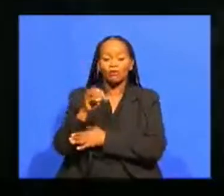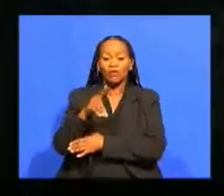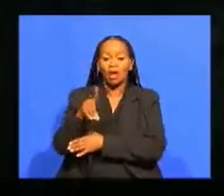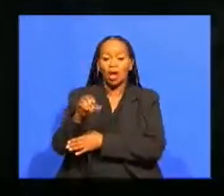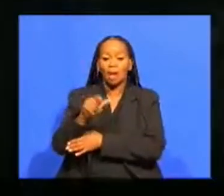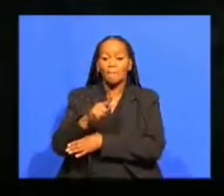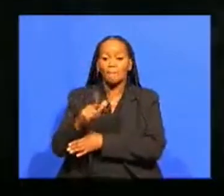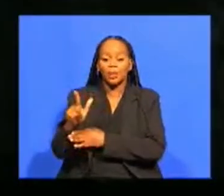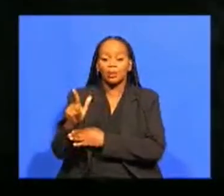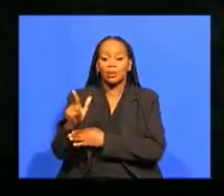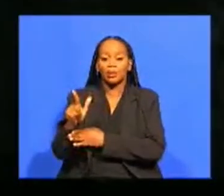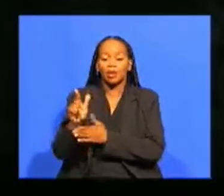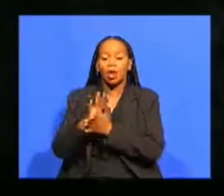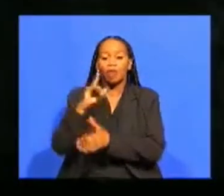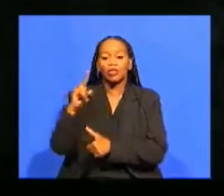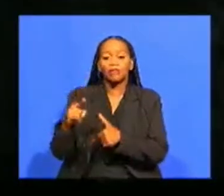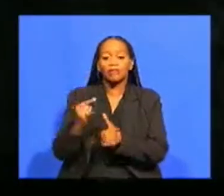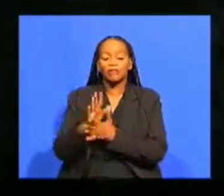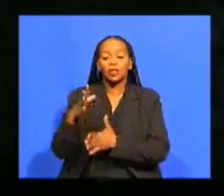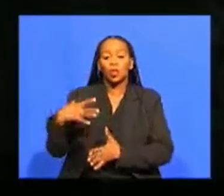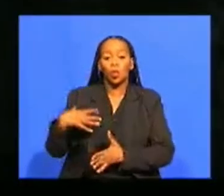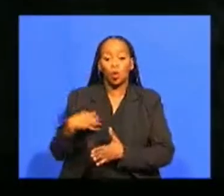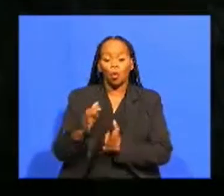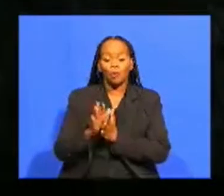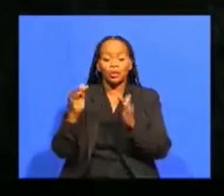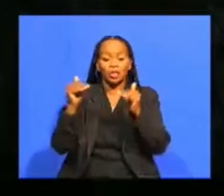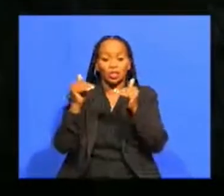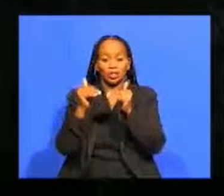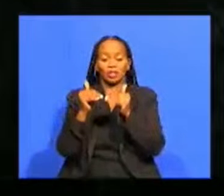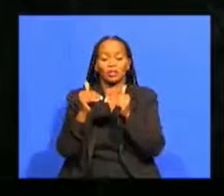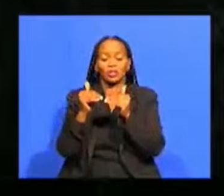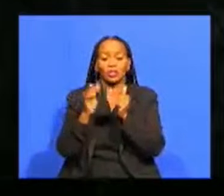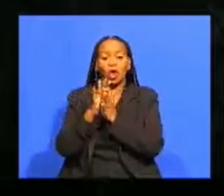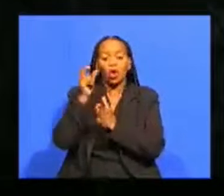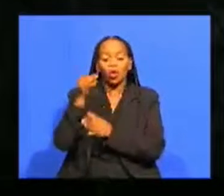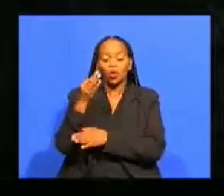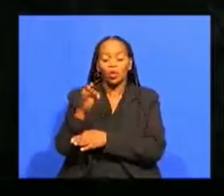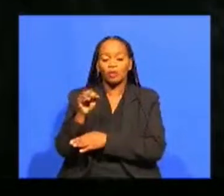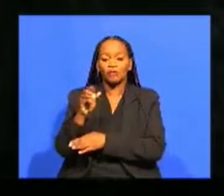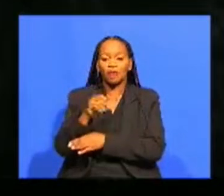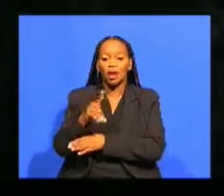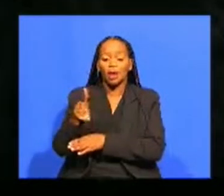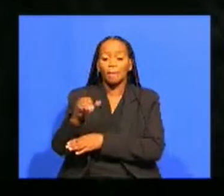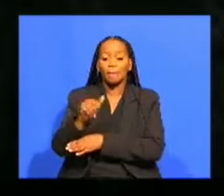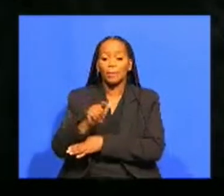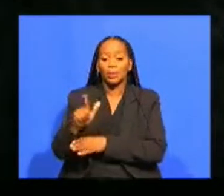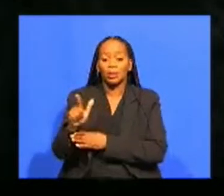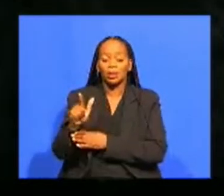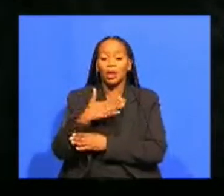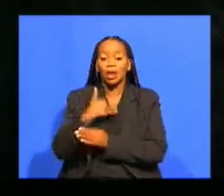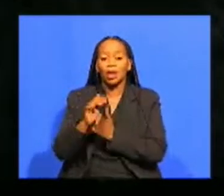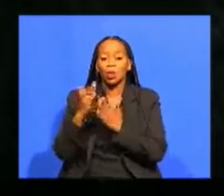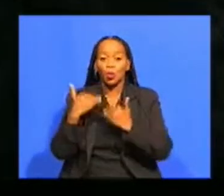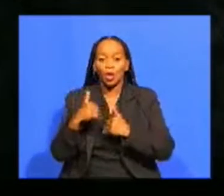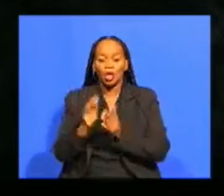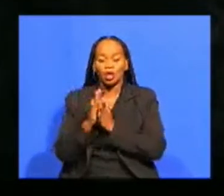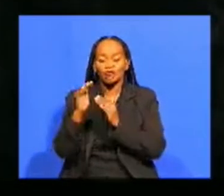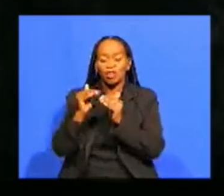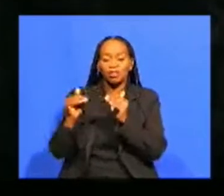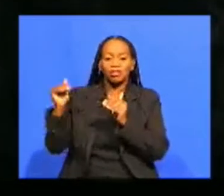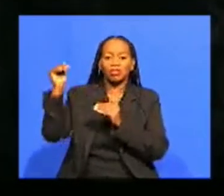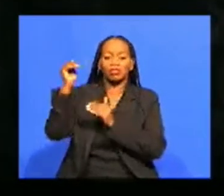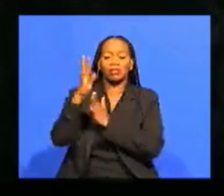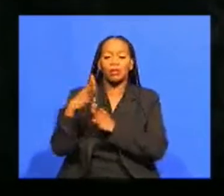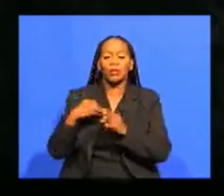first woman justice Court of Appeal. And we have the highest number of